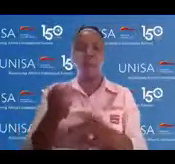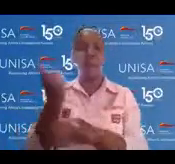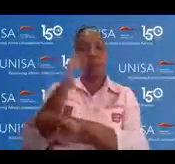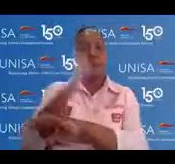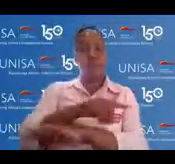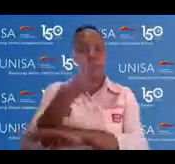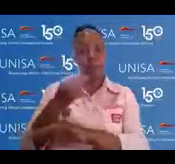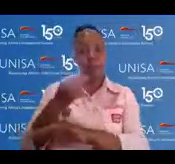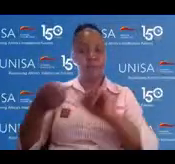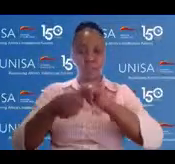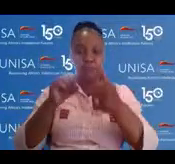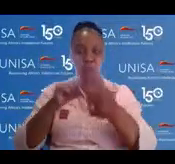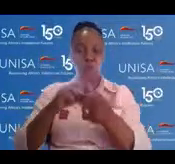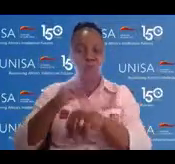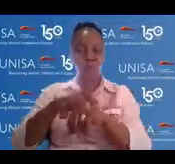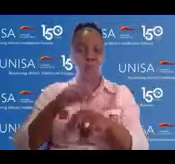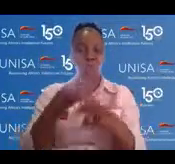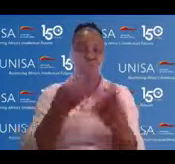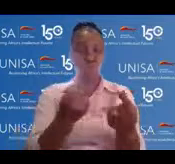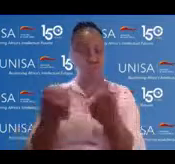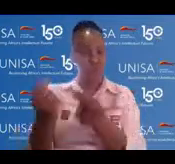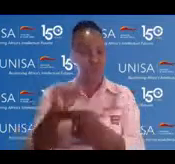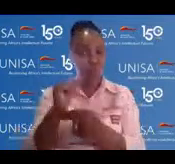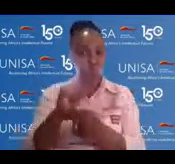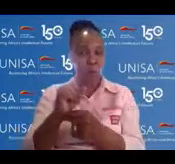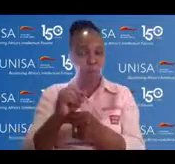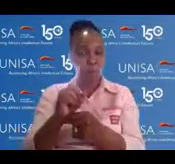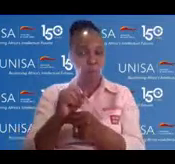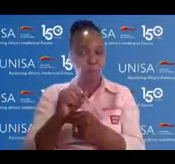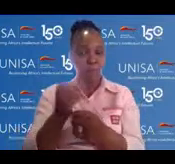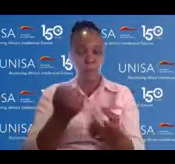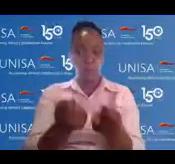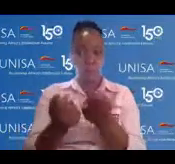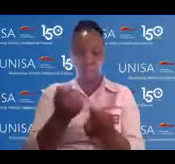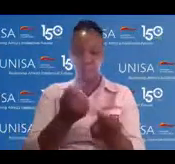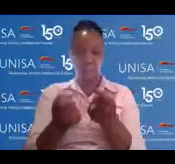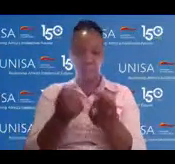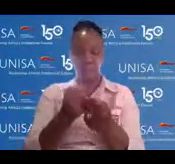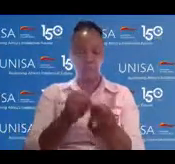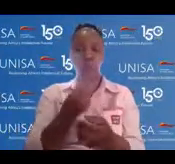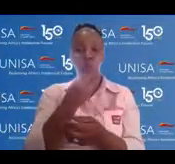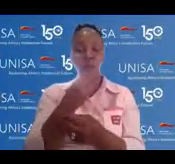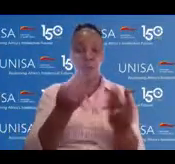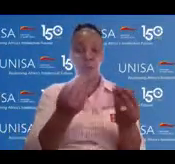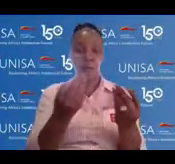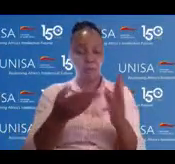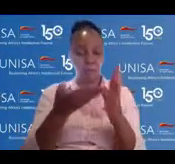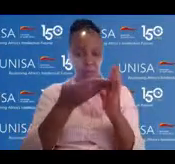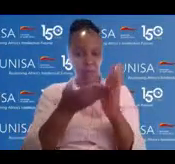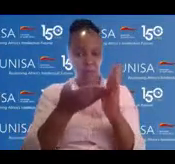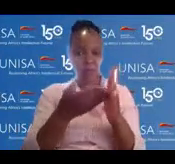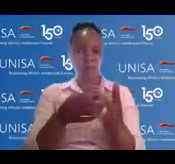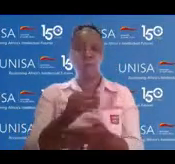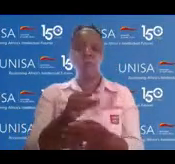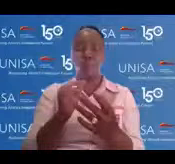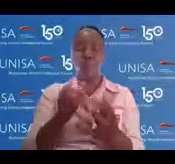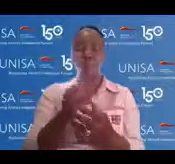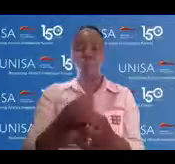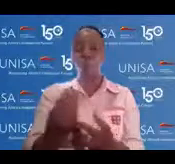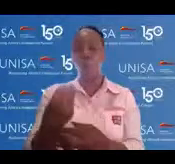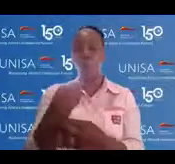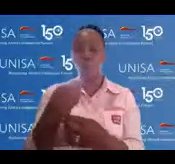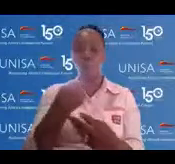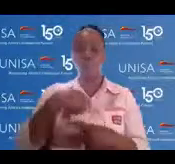to do is send a WhatsApp to that number. So you cannot call the number, but you can WhatsApp us a short screenshot,